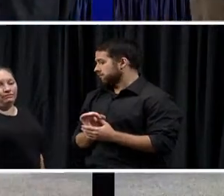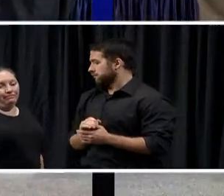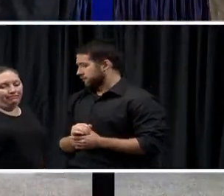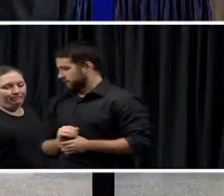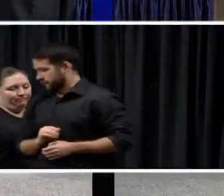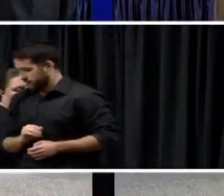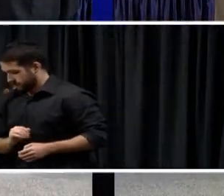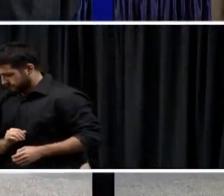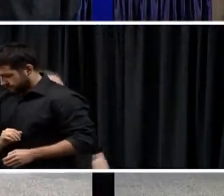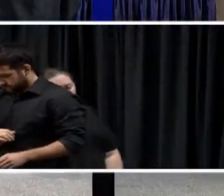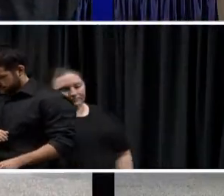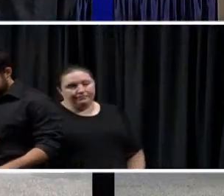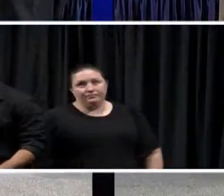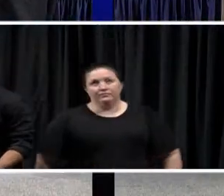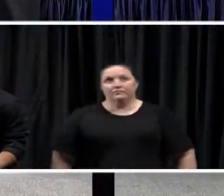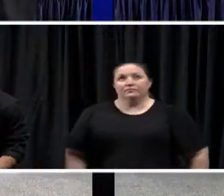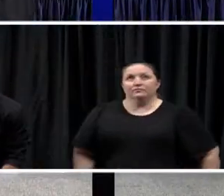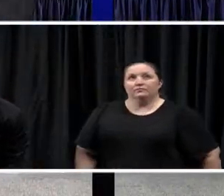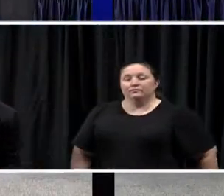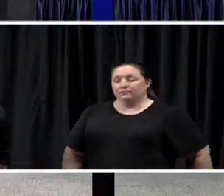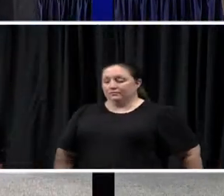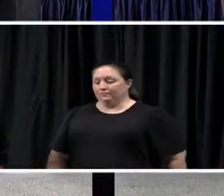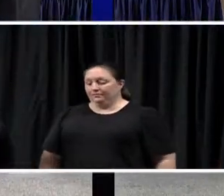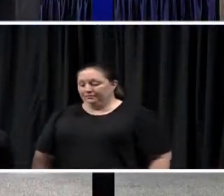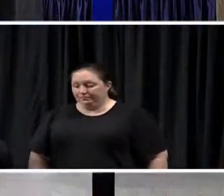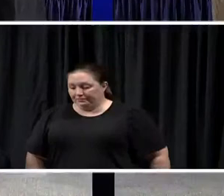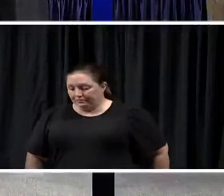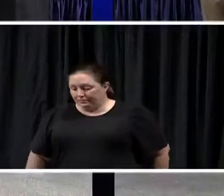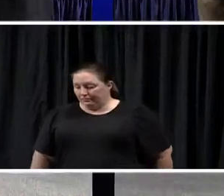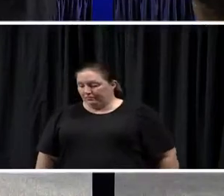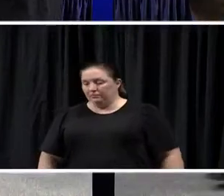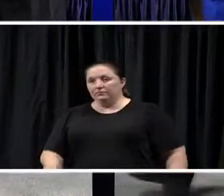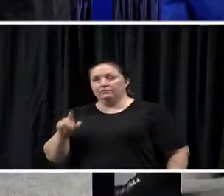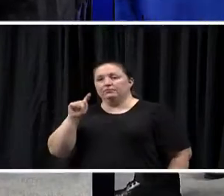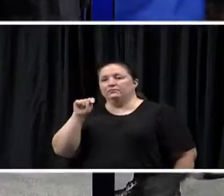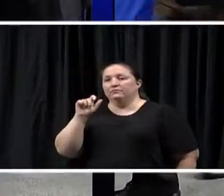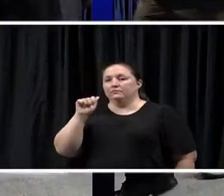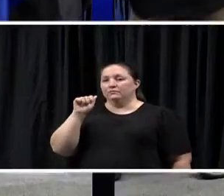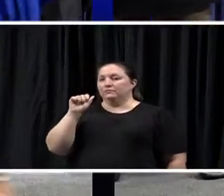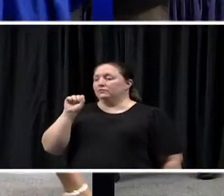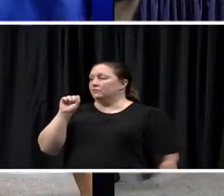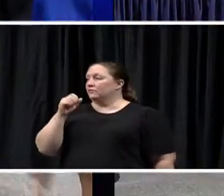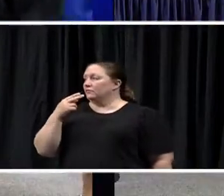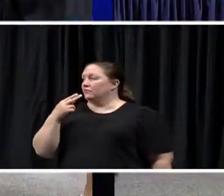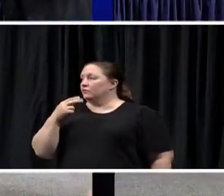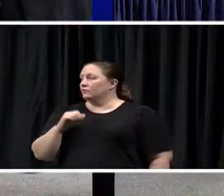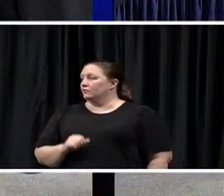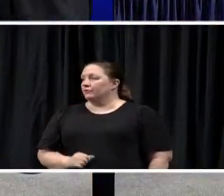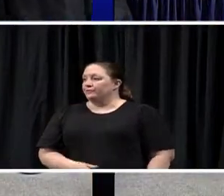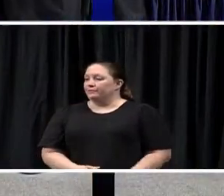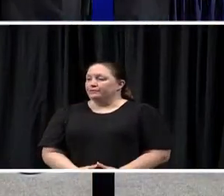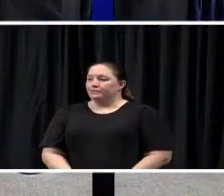Margot Nancy Meadows. Taj Jamal McPherson.